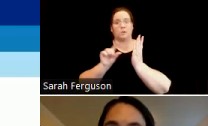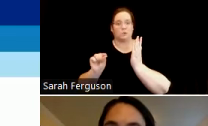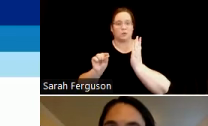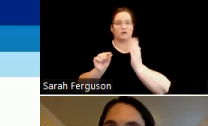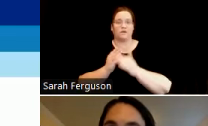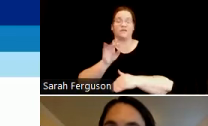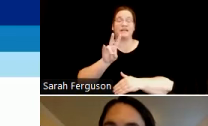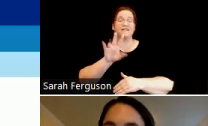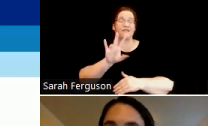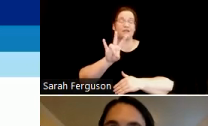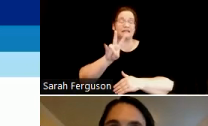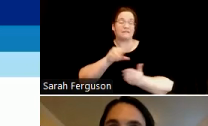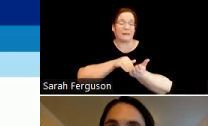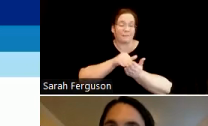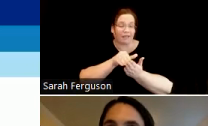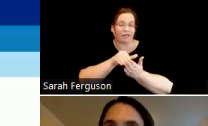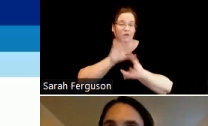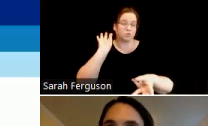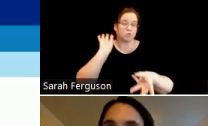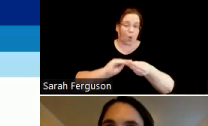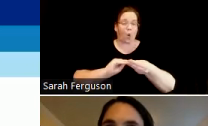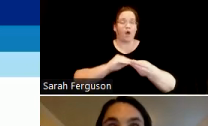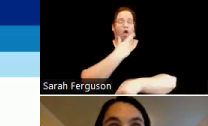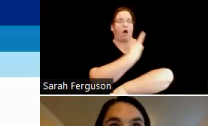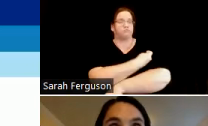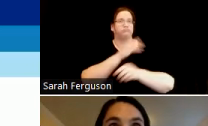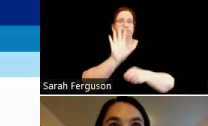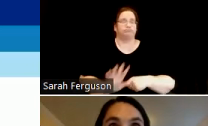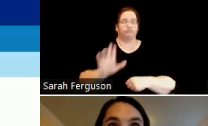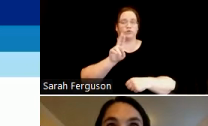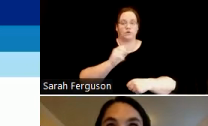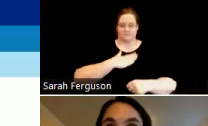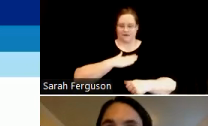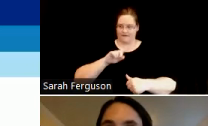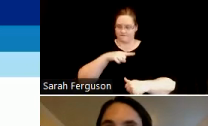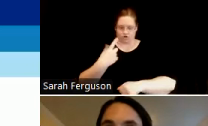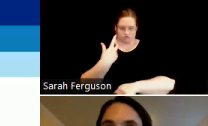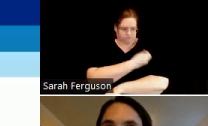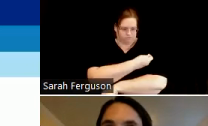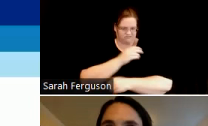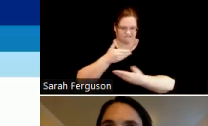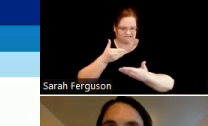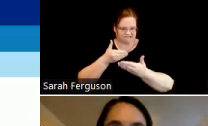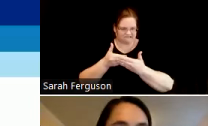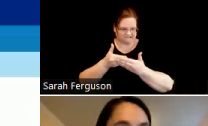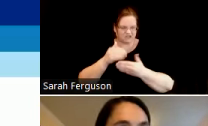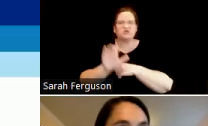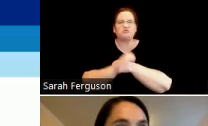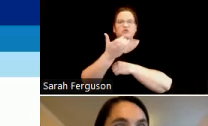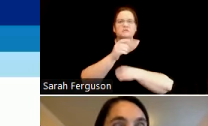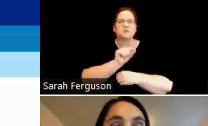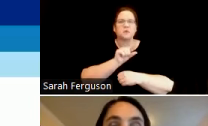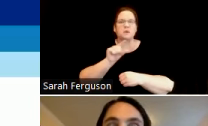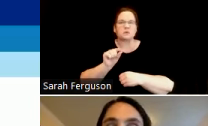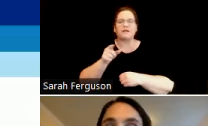of mRNA vaccine have been given in the United States. I myself got my first one right around Christmas time of 2020. I'm sure Dr. Bell the